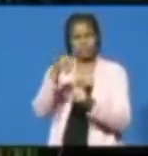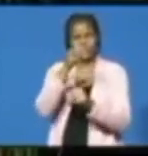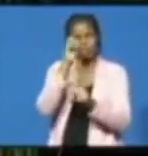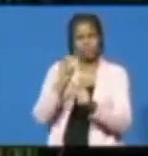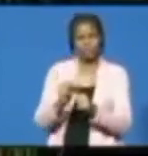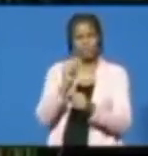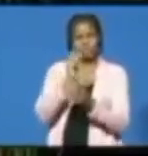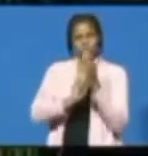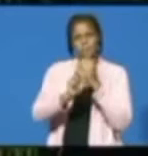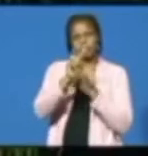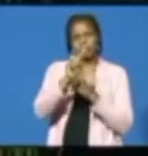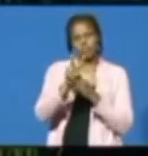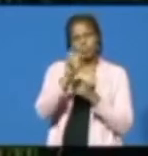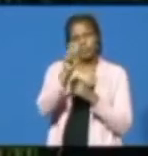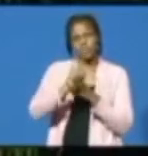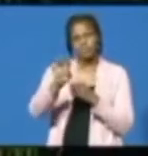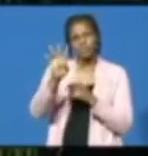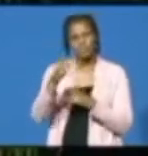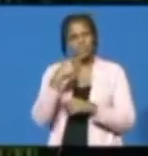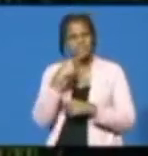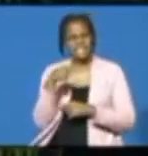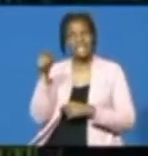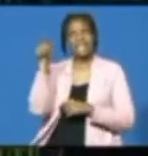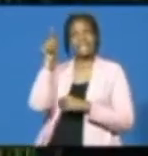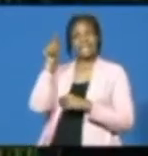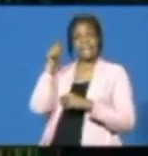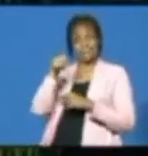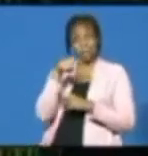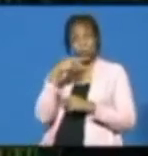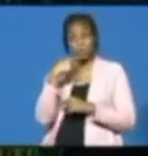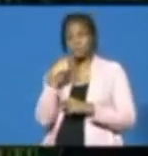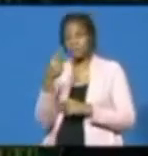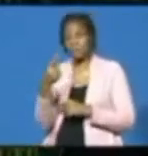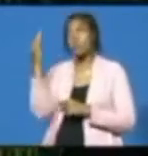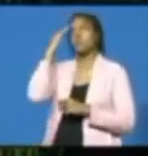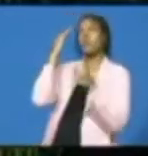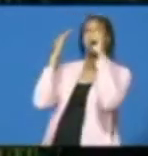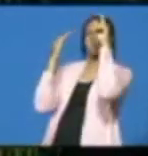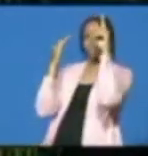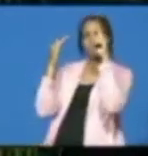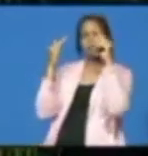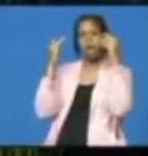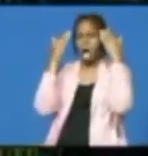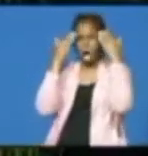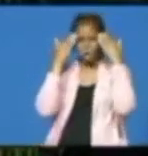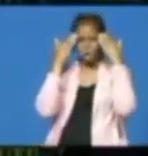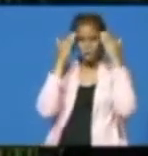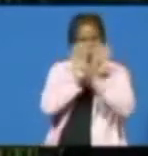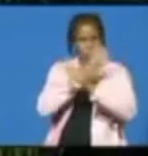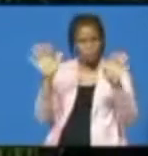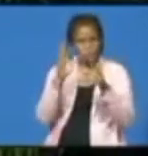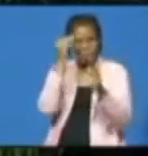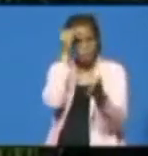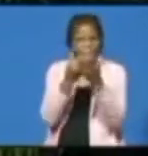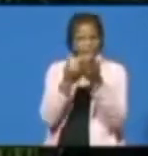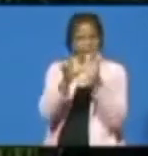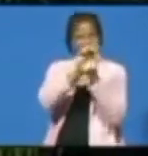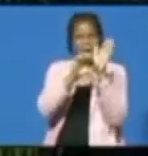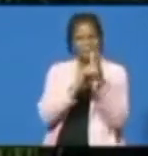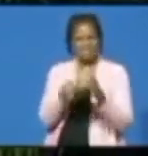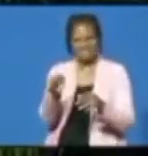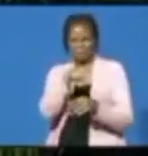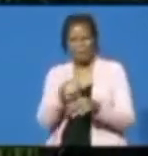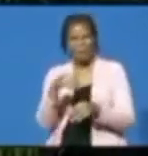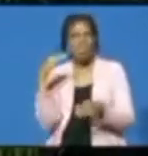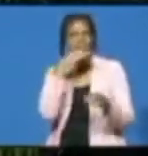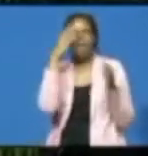4. He who says, I know him, and does not his commandments, is a liar,